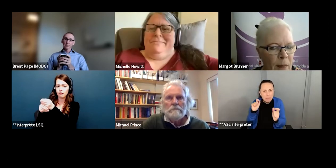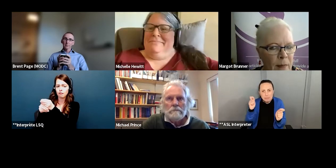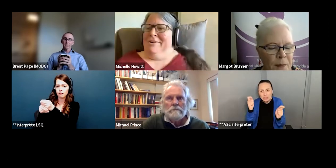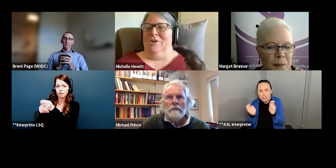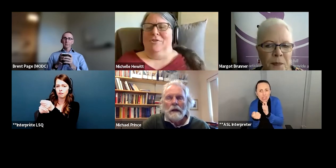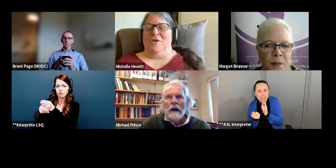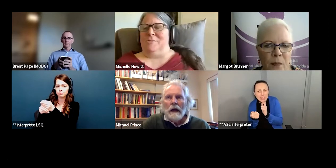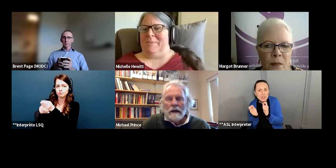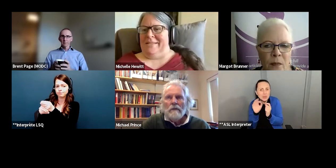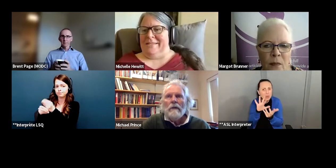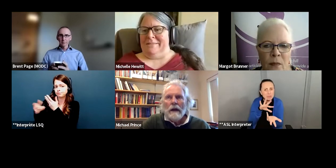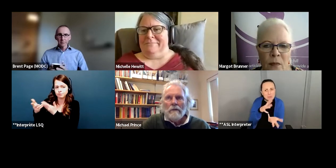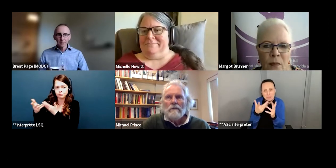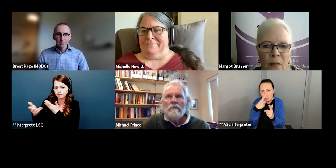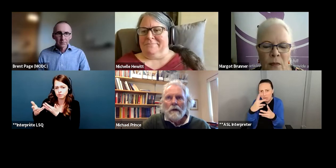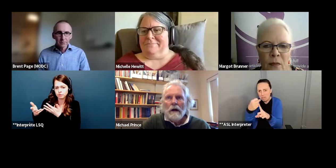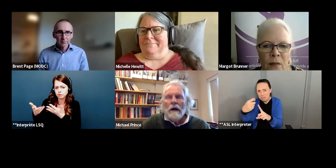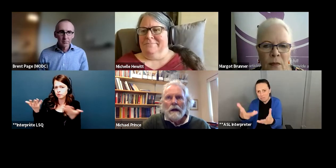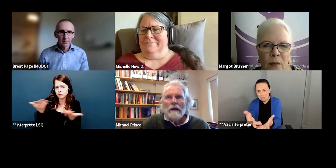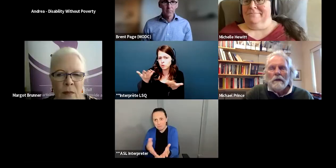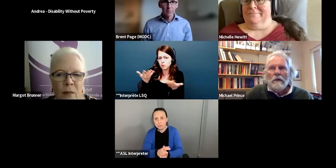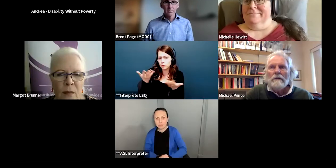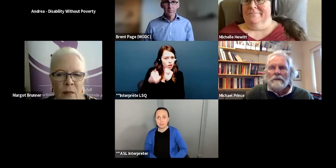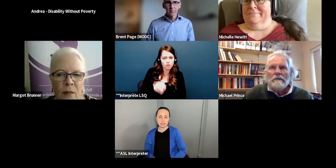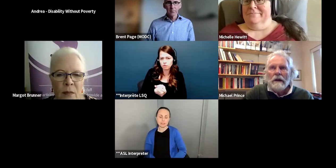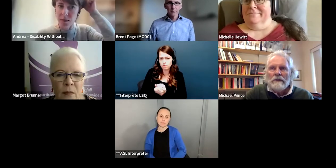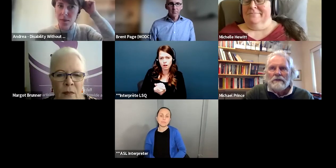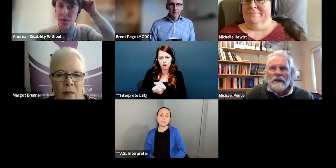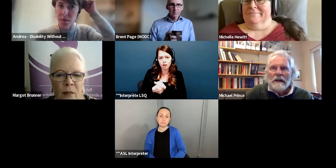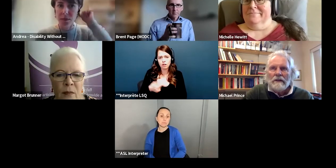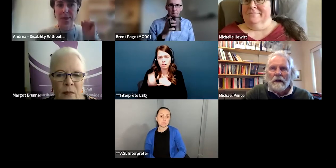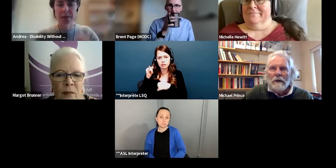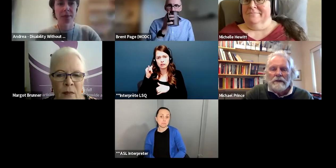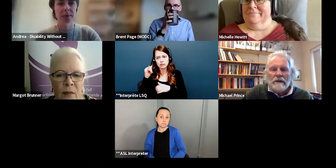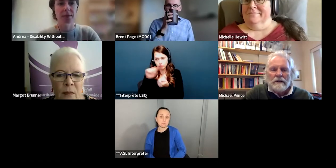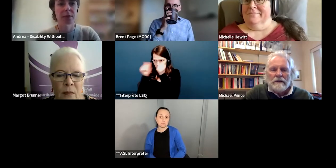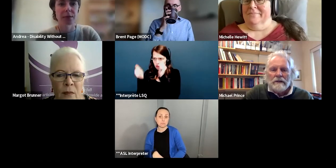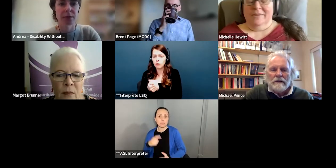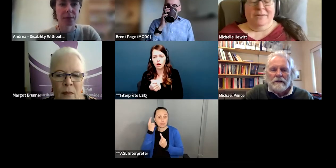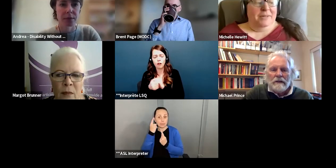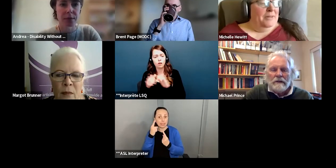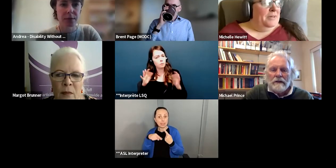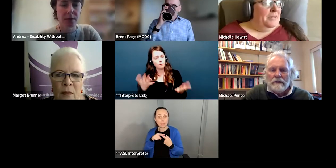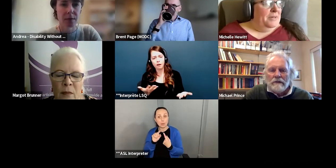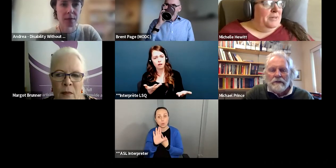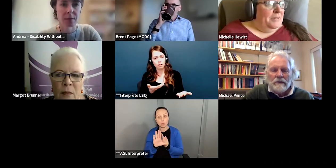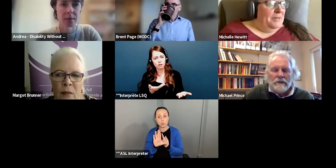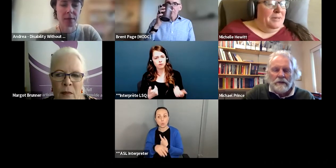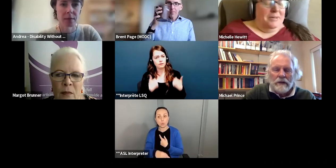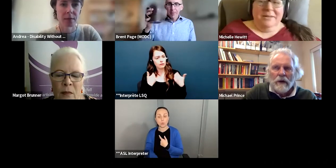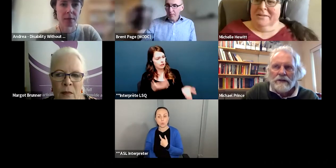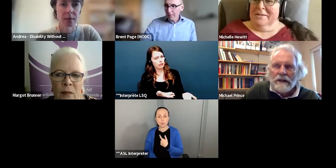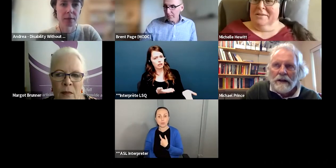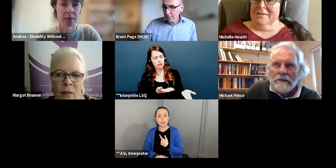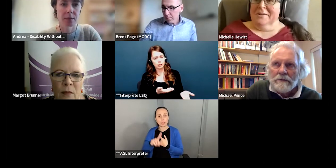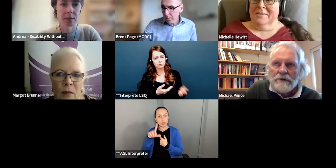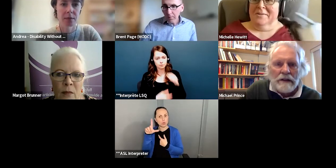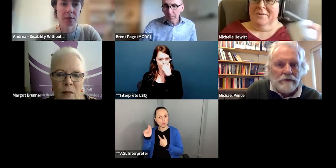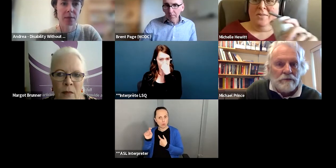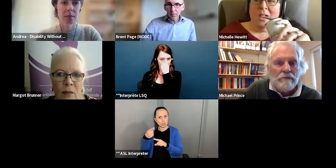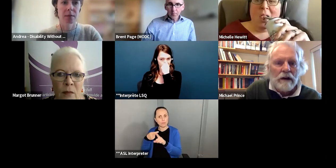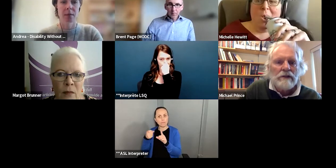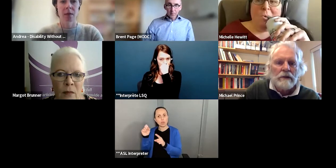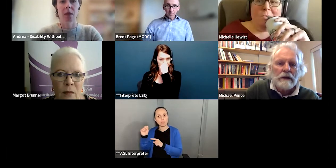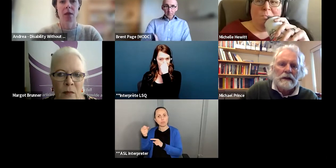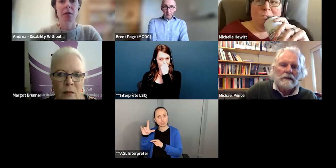Yep. All of those pieces. Yeah. Well, I'm just thinking about your the question coming from